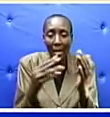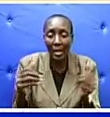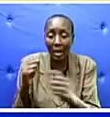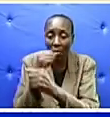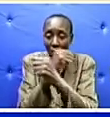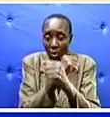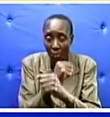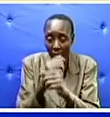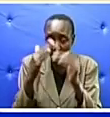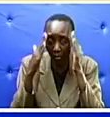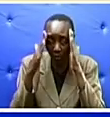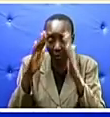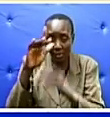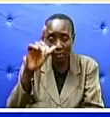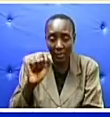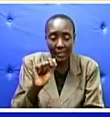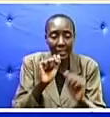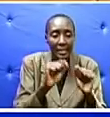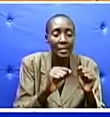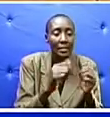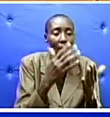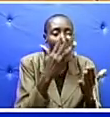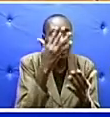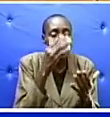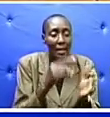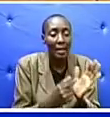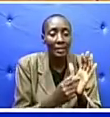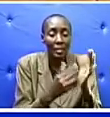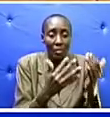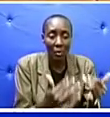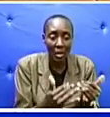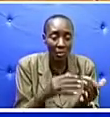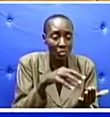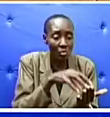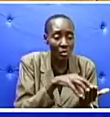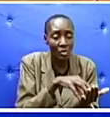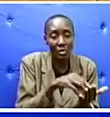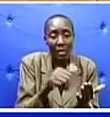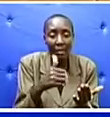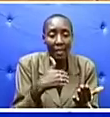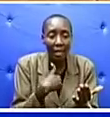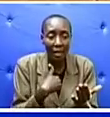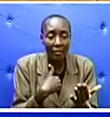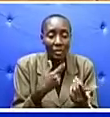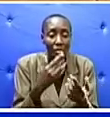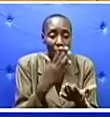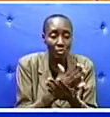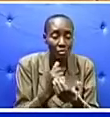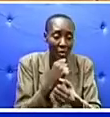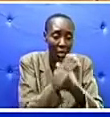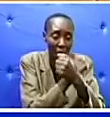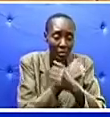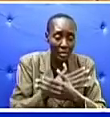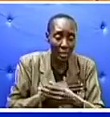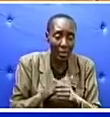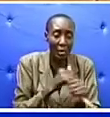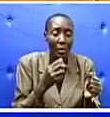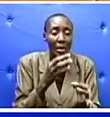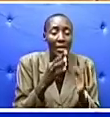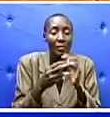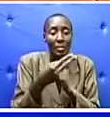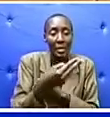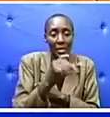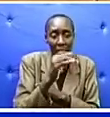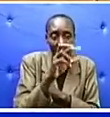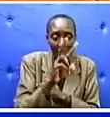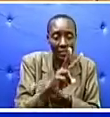Yes. Okay. Because most probably, you see now I have an underlying condition as much as my immunity is guarded. Mm-hmm. If at all a HIV negative person can